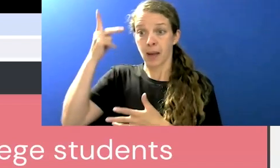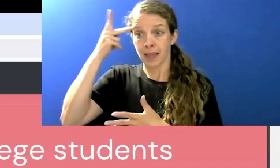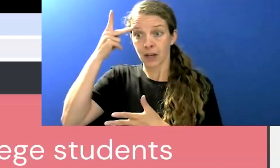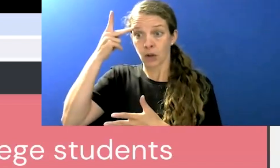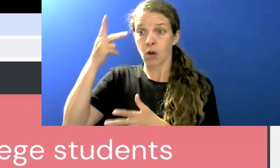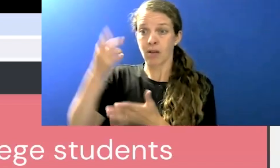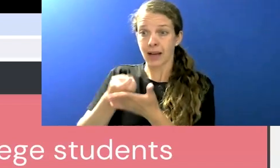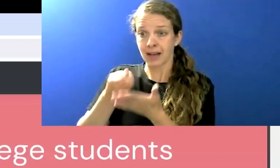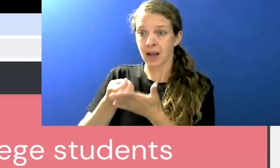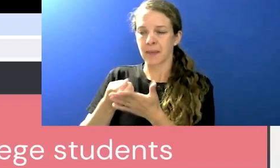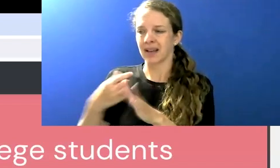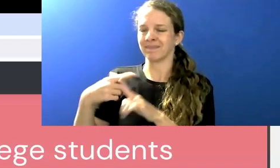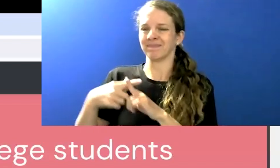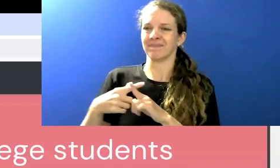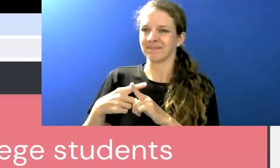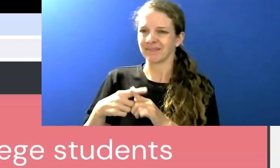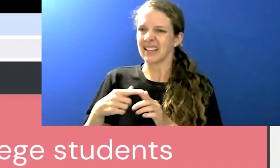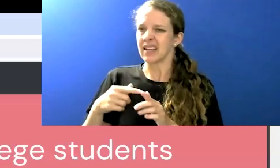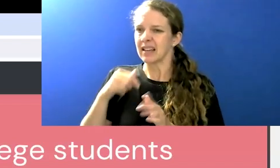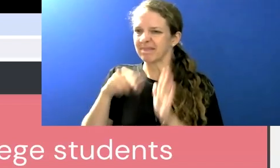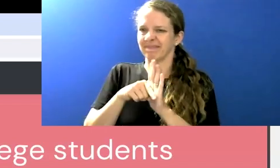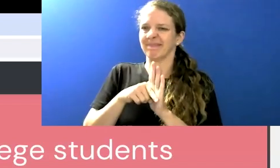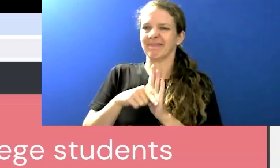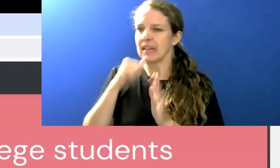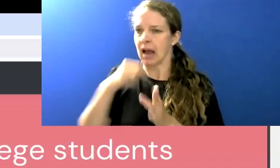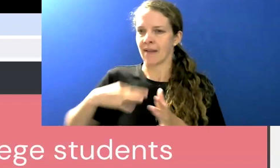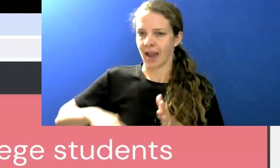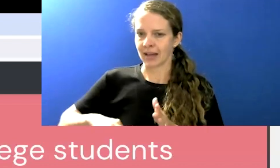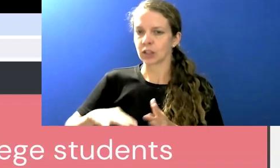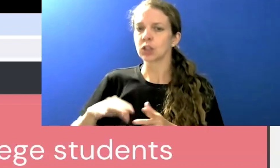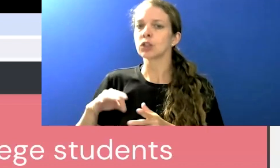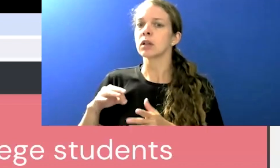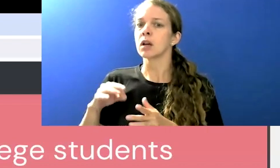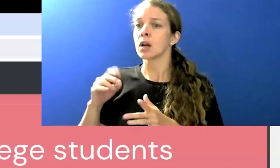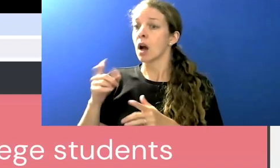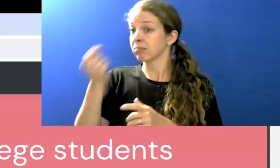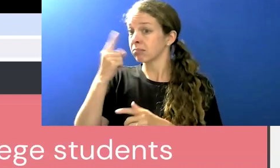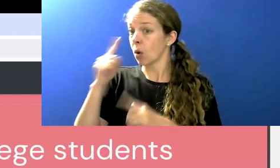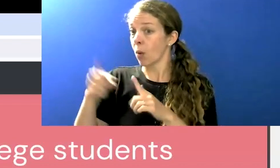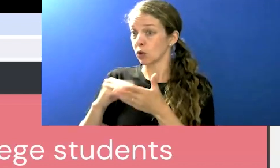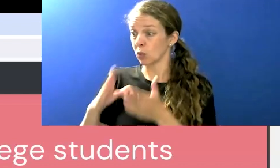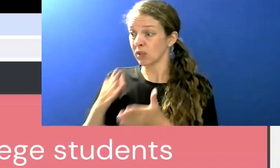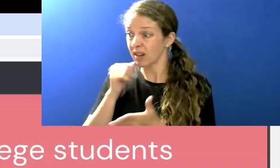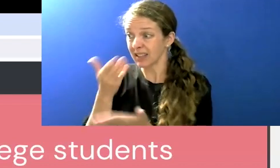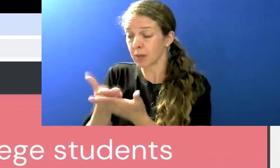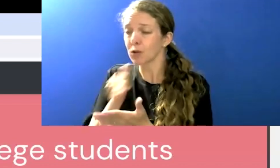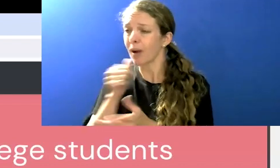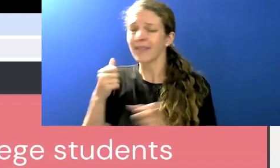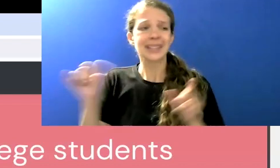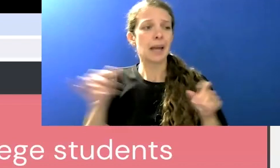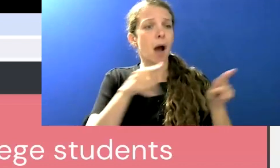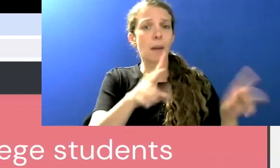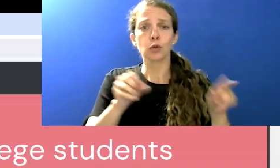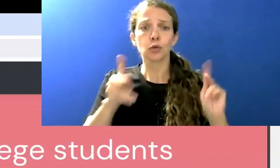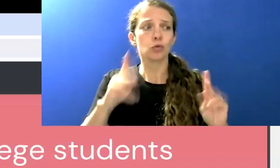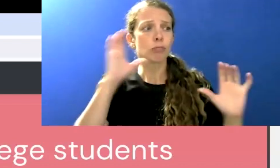disadvantages. We have to understand when a student is undocumented, they don't have the same opportunities as many other students to look for a